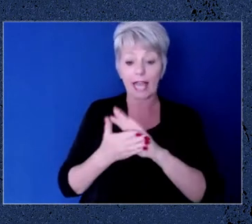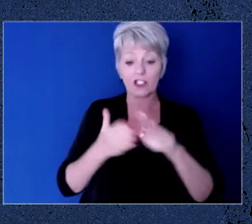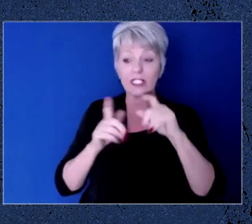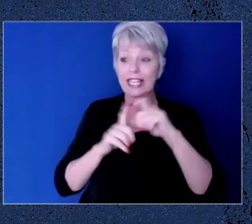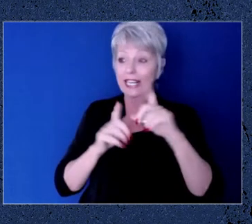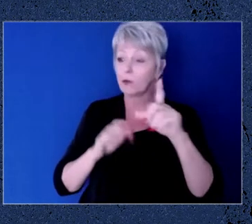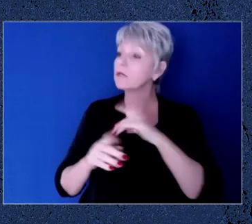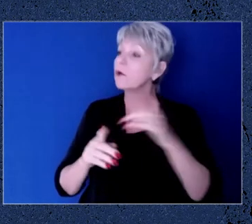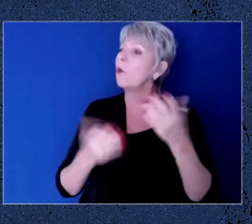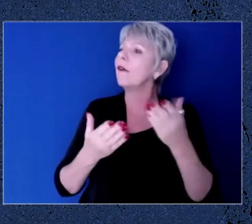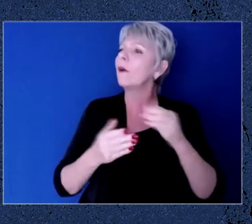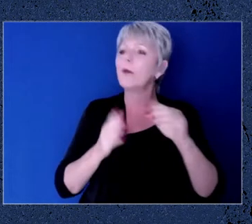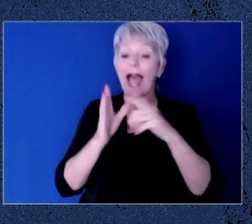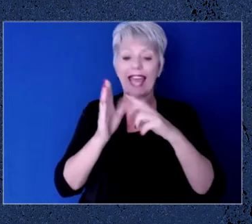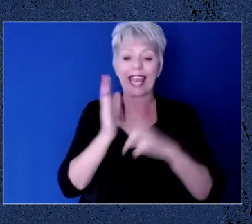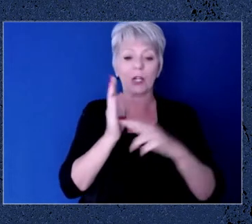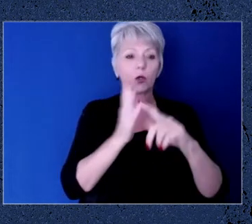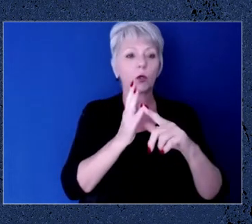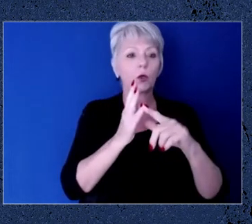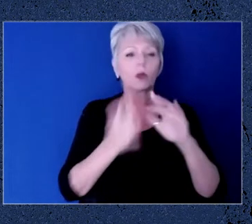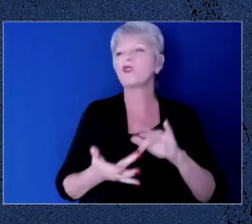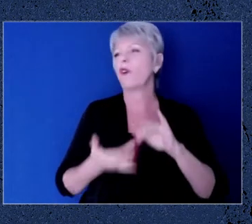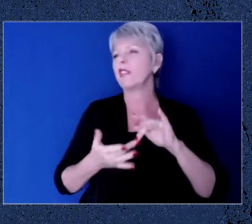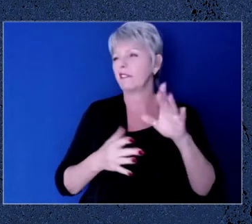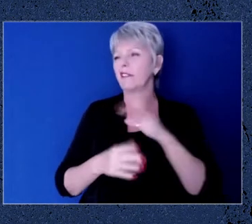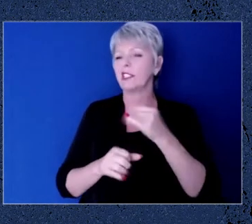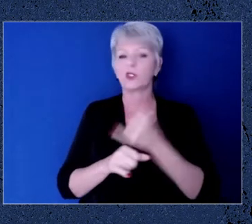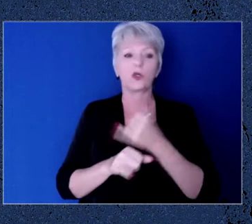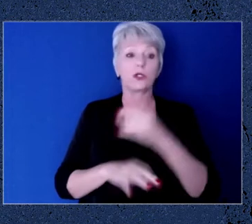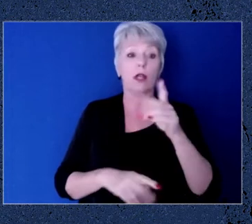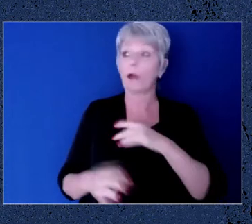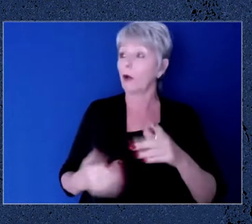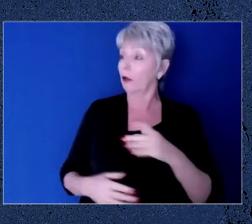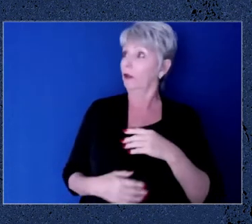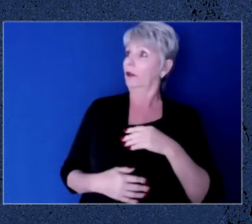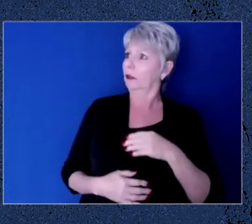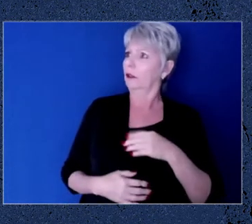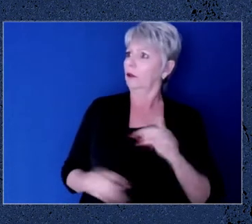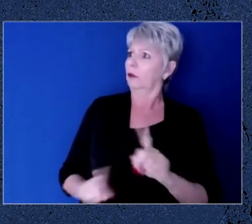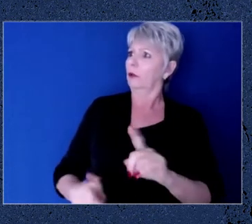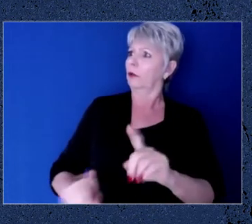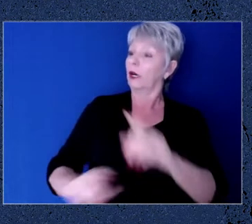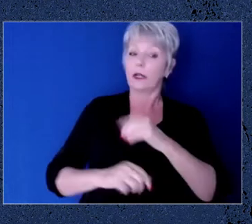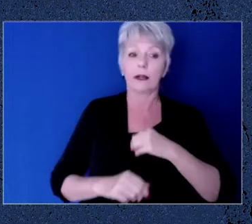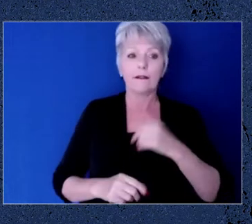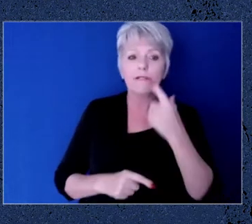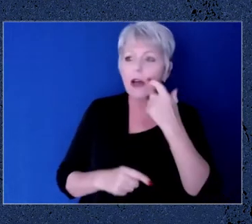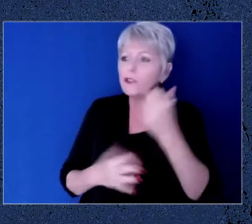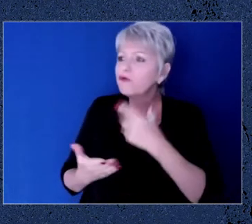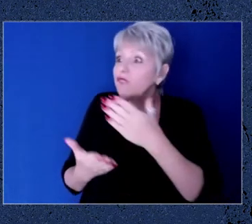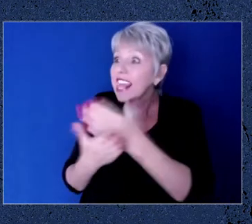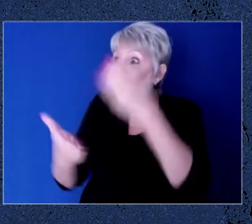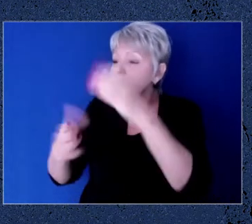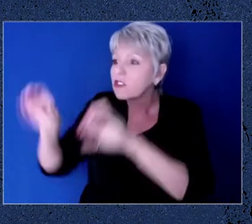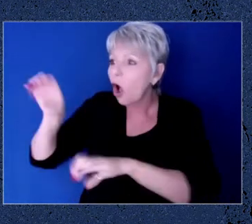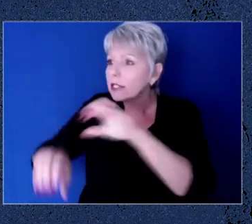again is a nice conservative institution, and people are just flabbergasted. We'll get you real science. We'll talk real science when you